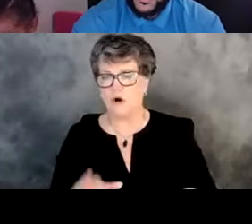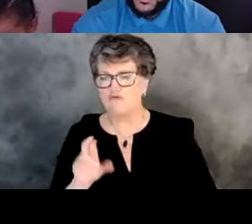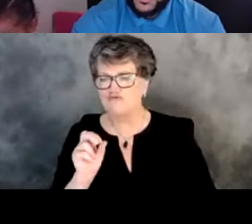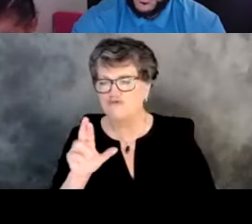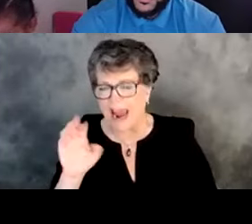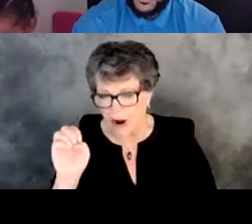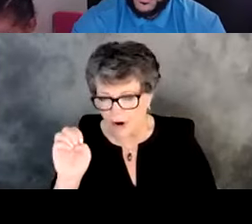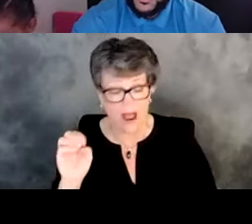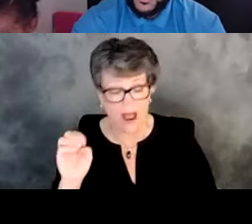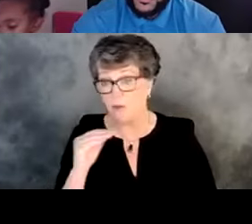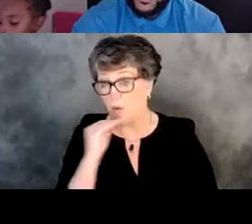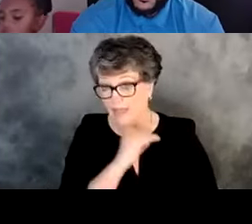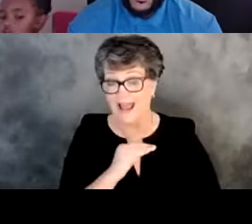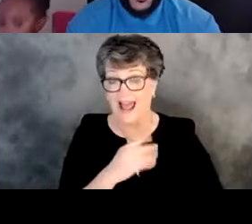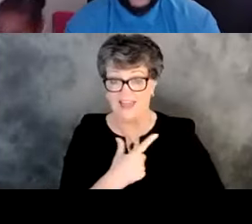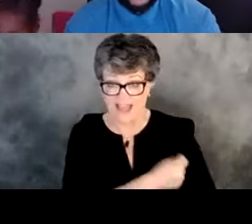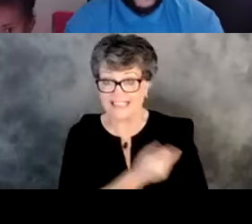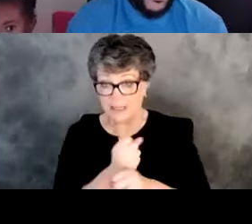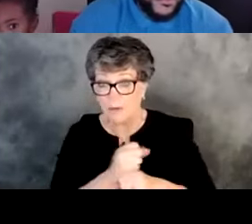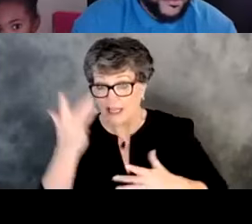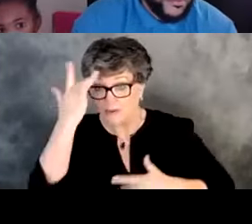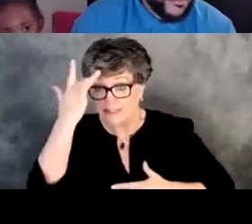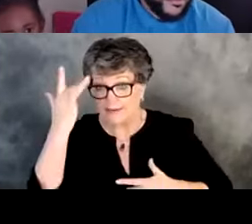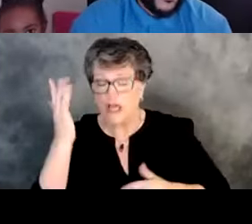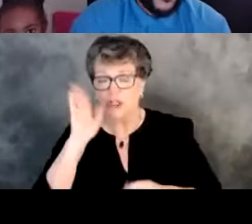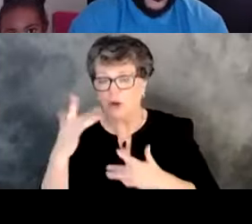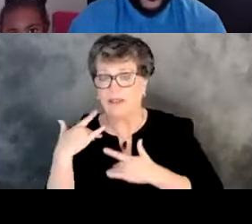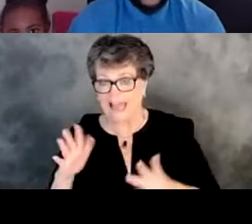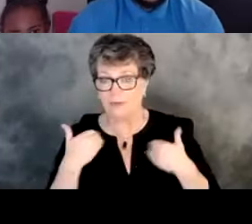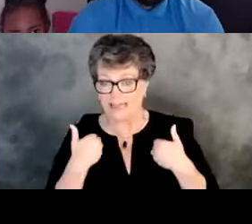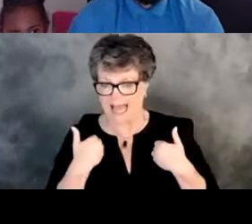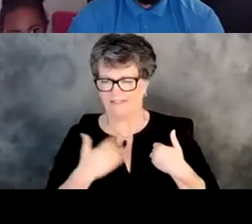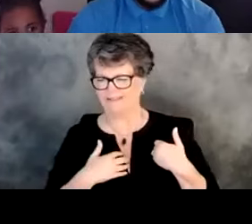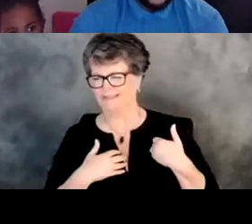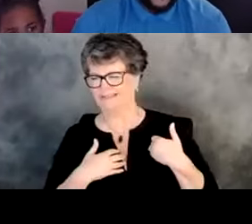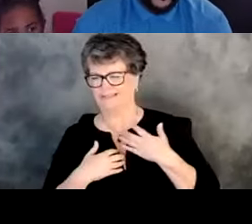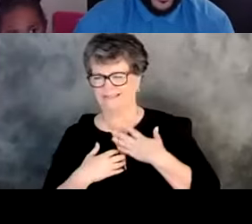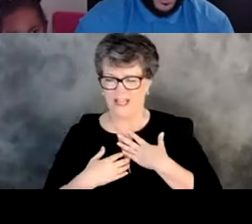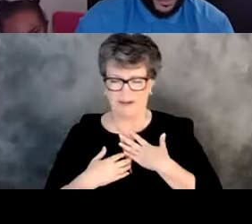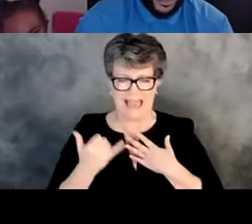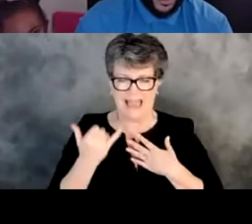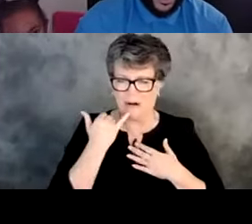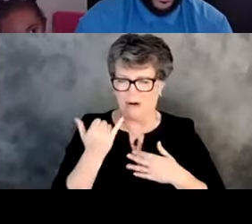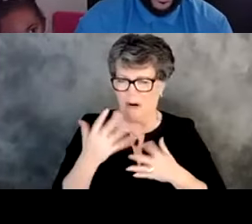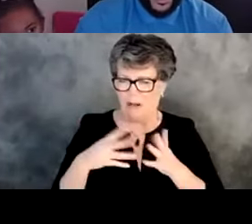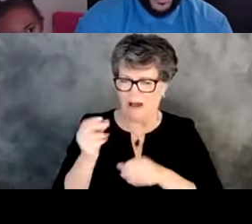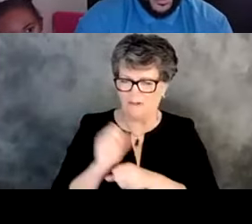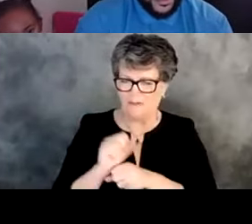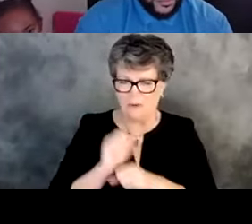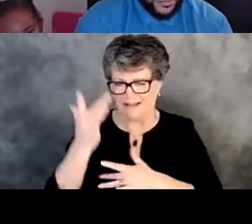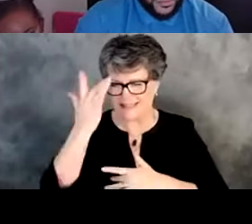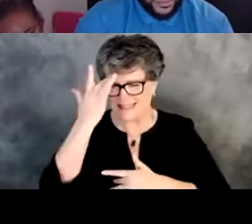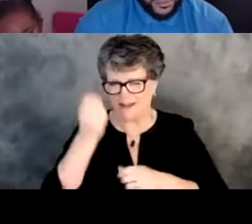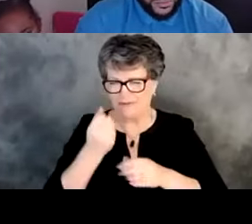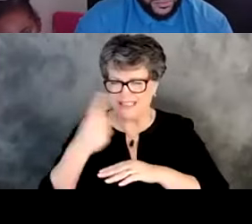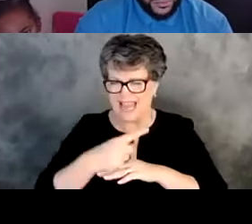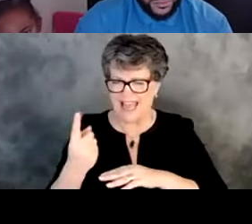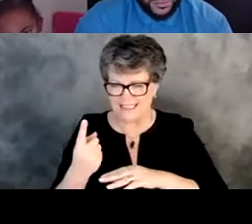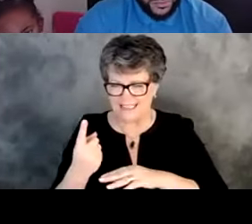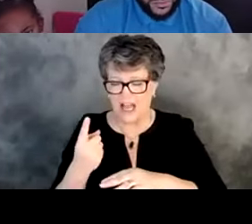will not lie, the vaccine will make you sick. You will likely have some symptoms. You may even call out of work for a couple of days. Definitely write work notes for